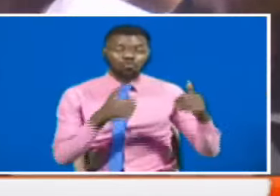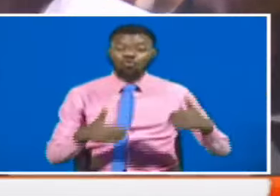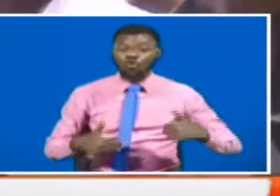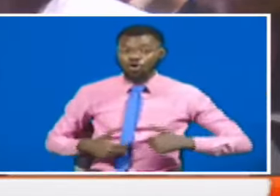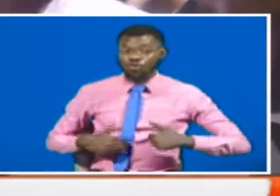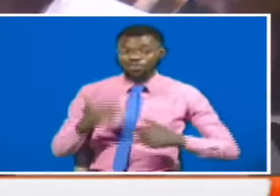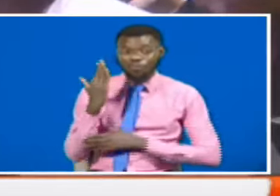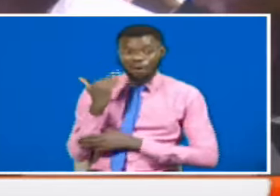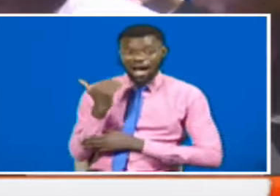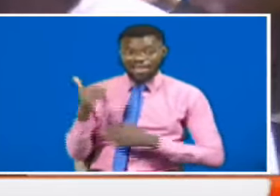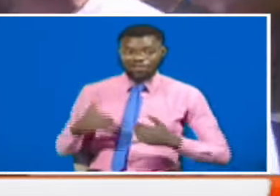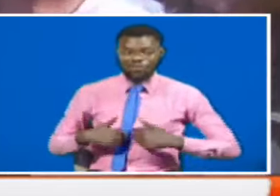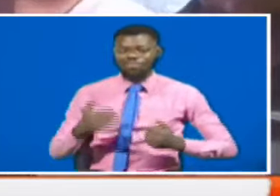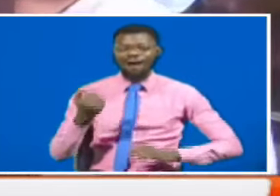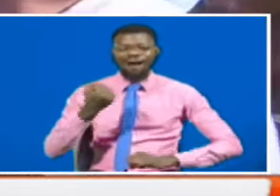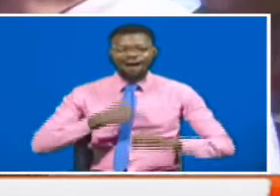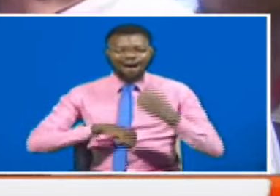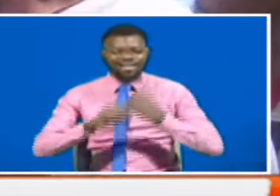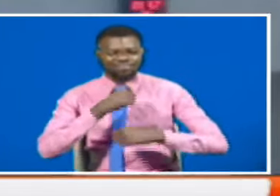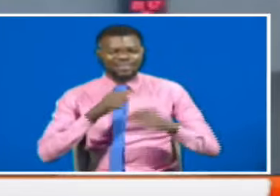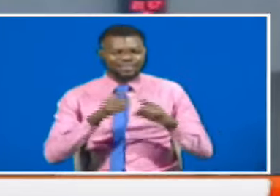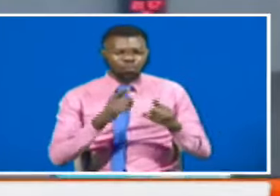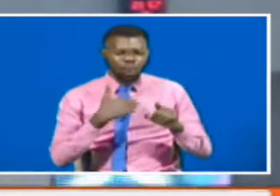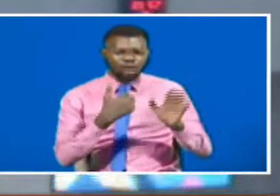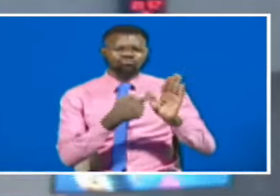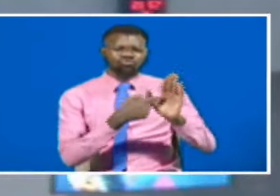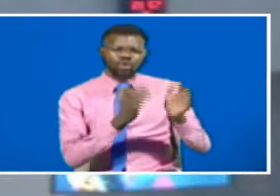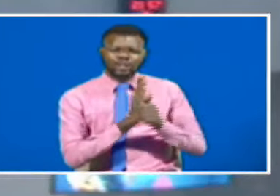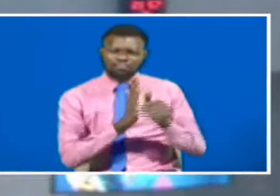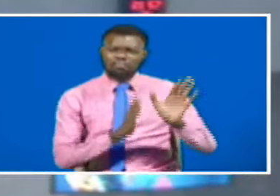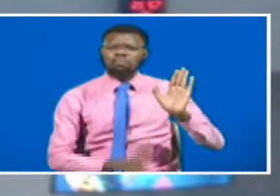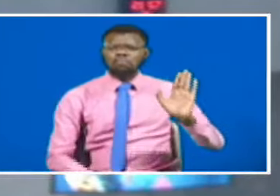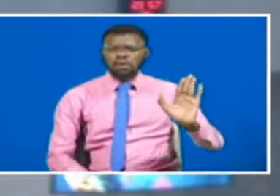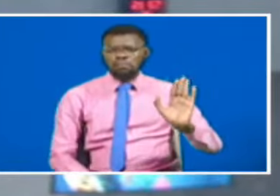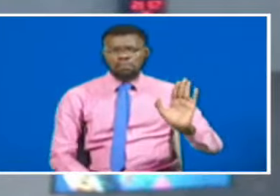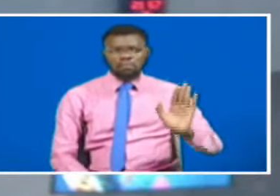and you want them to showcase their talents. And defending champions Manchester City.